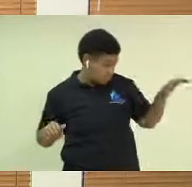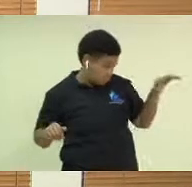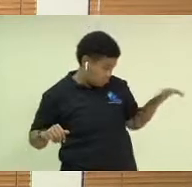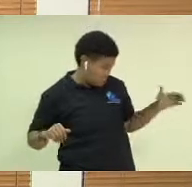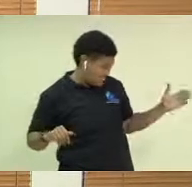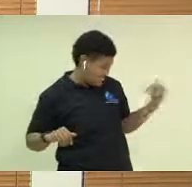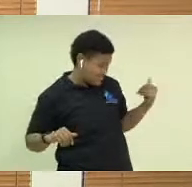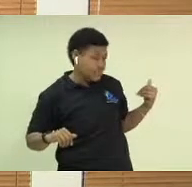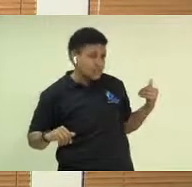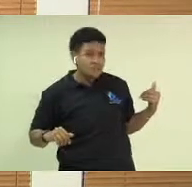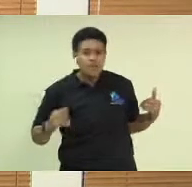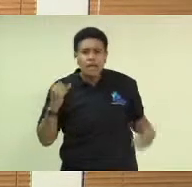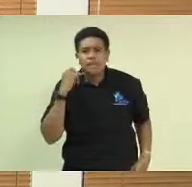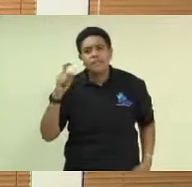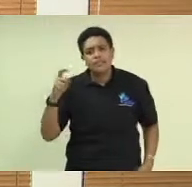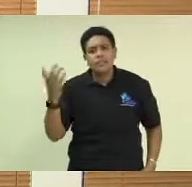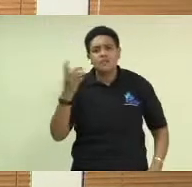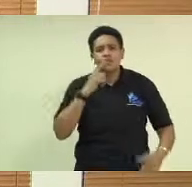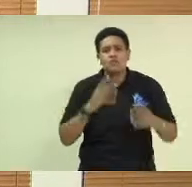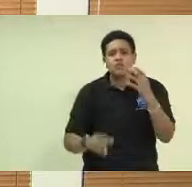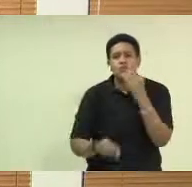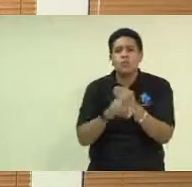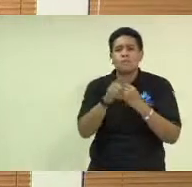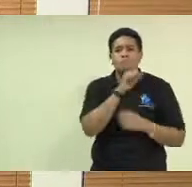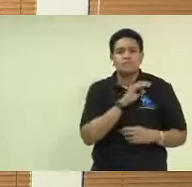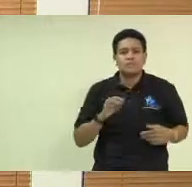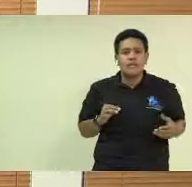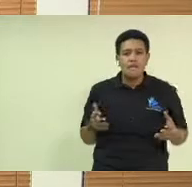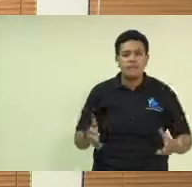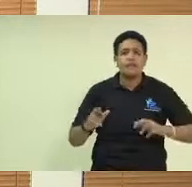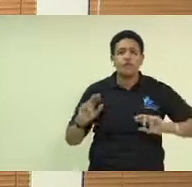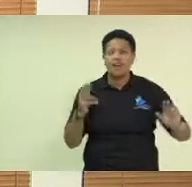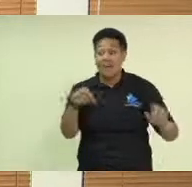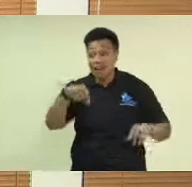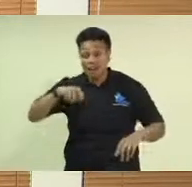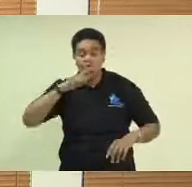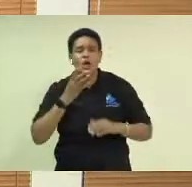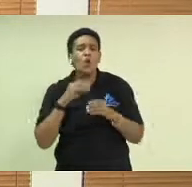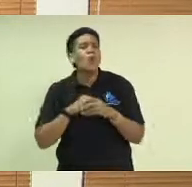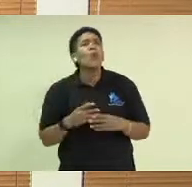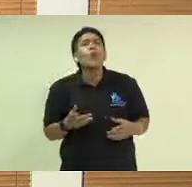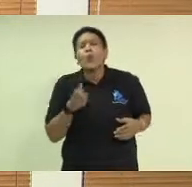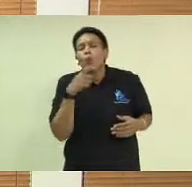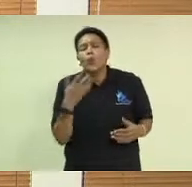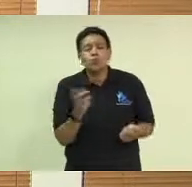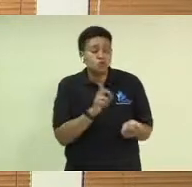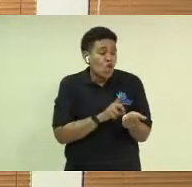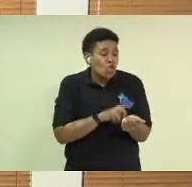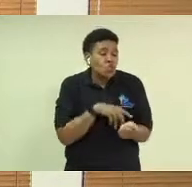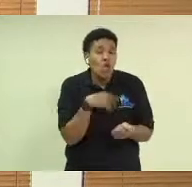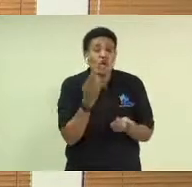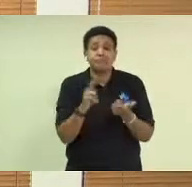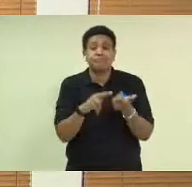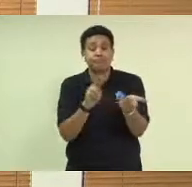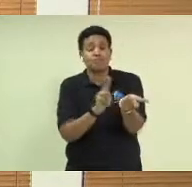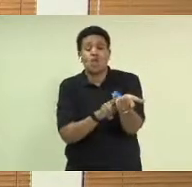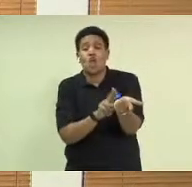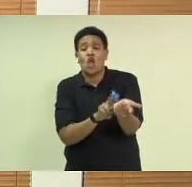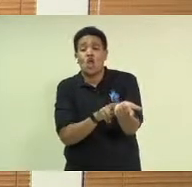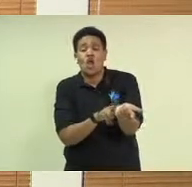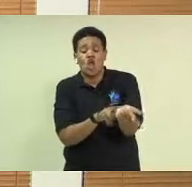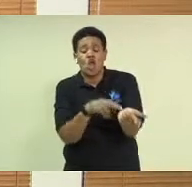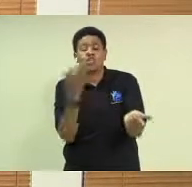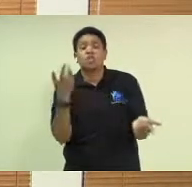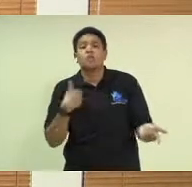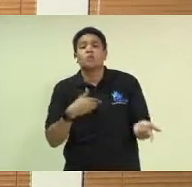to come in if needed to supplement the staff. And this would include doctors, nurses.